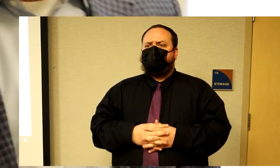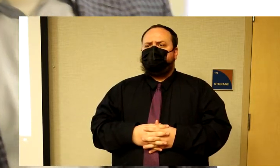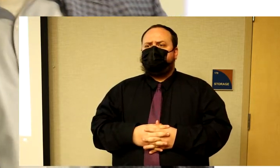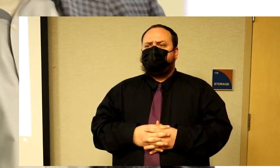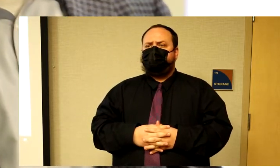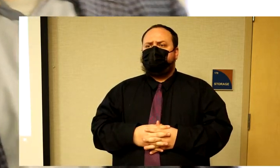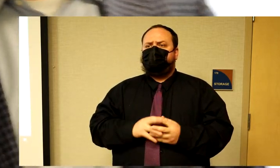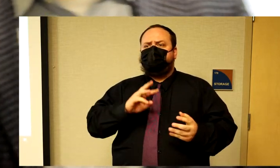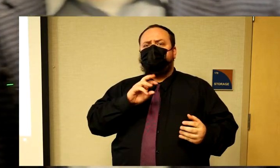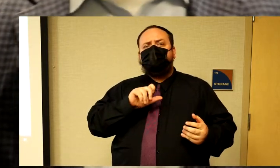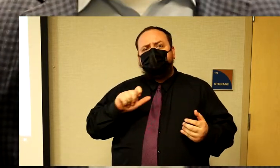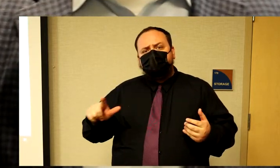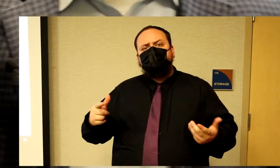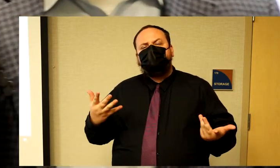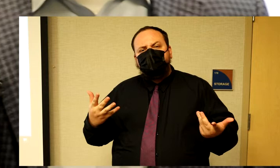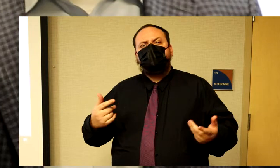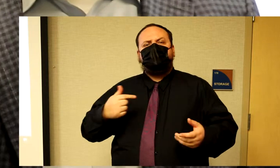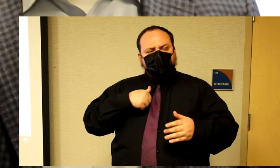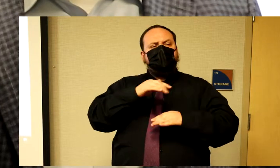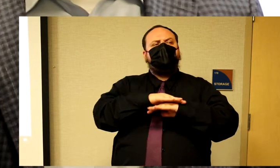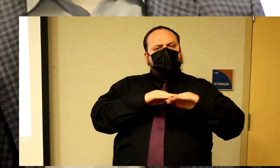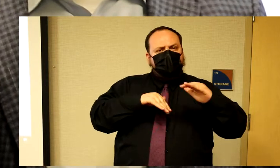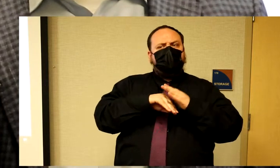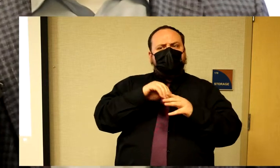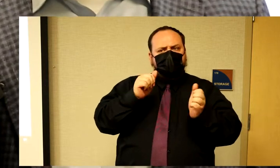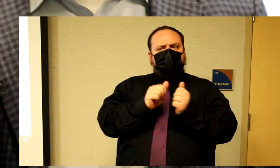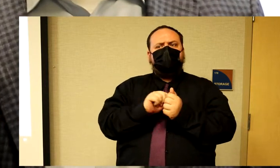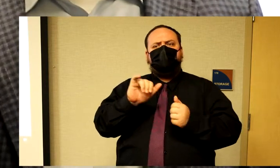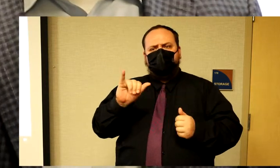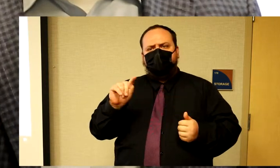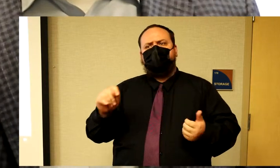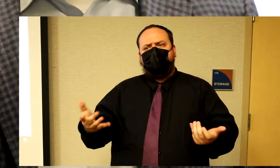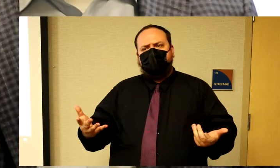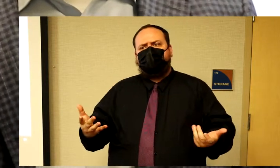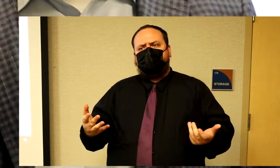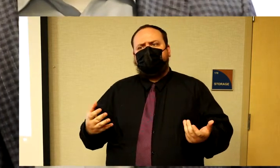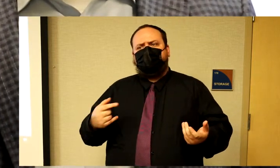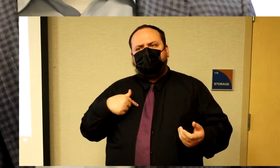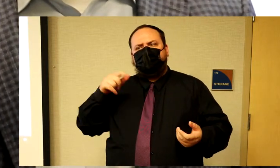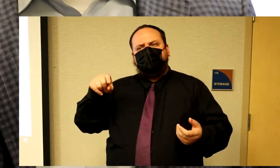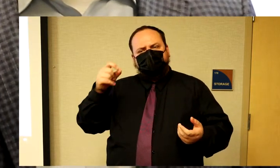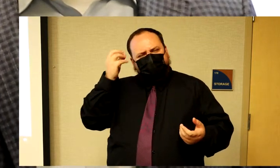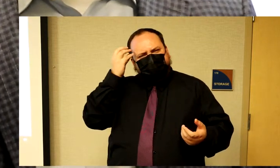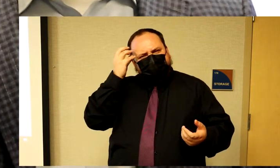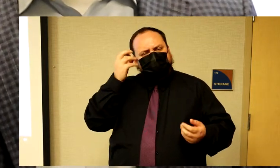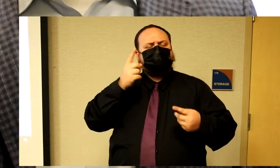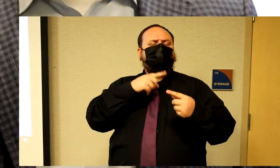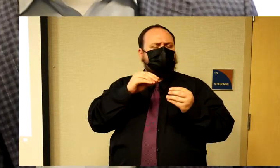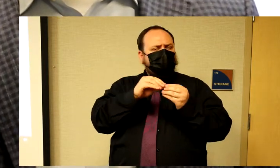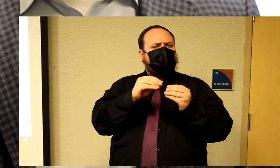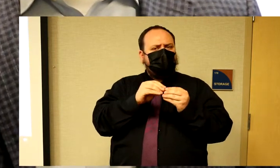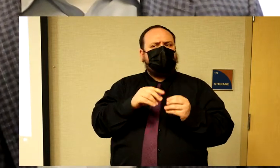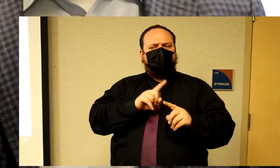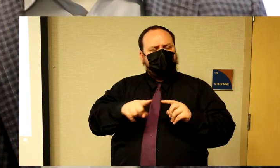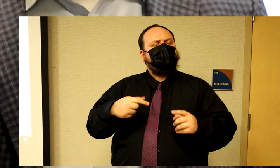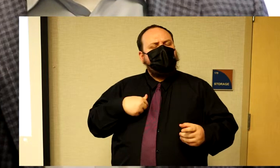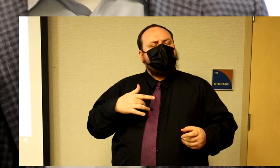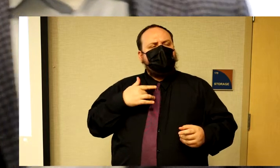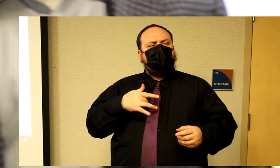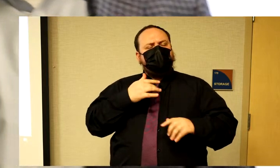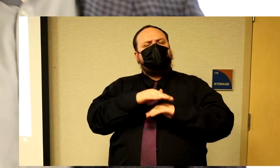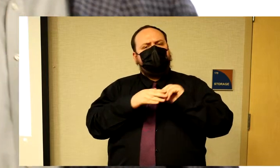Well, I'm probably comfortable with it. I need to think about it a little bit.